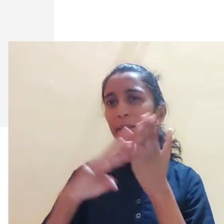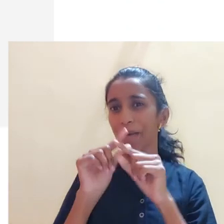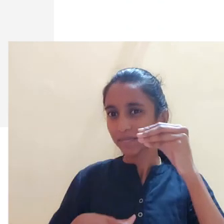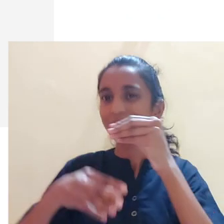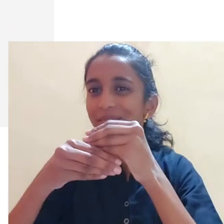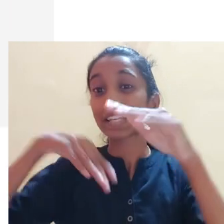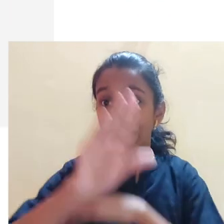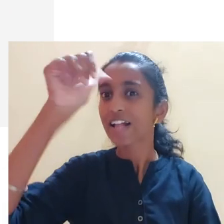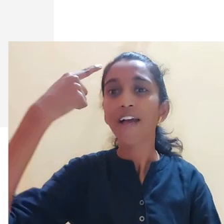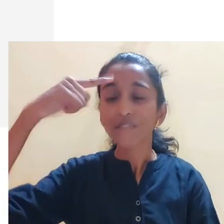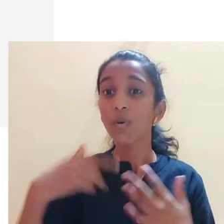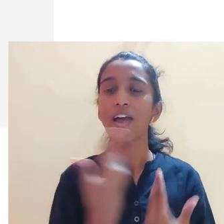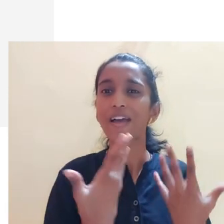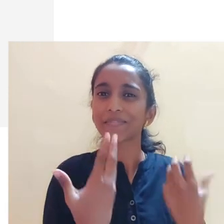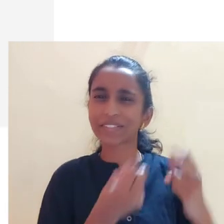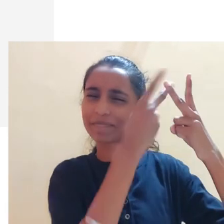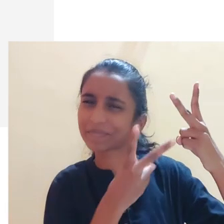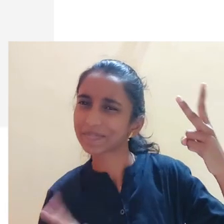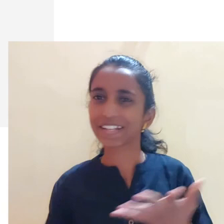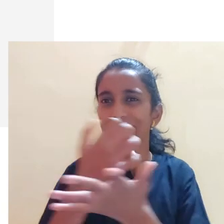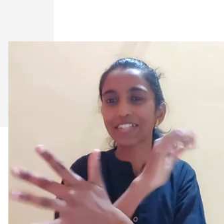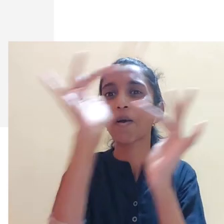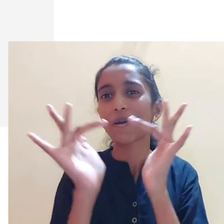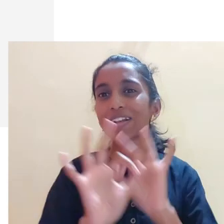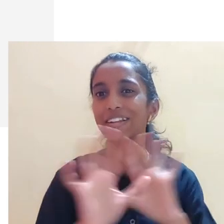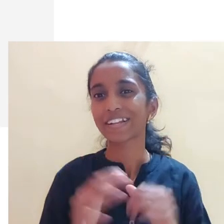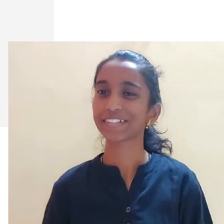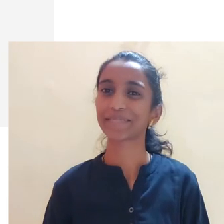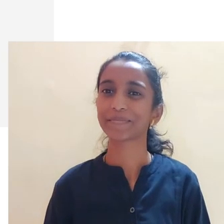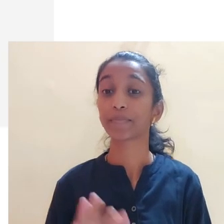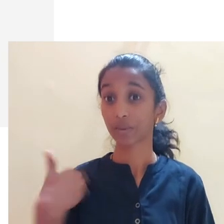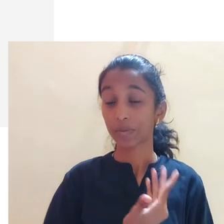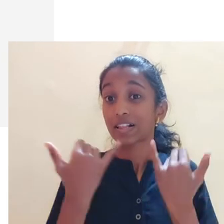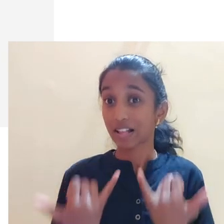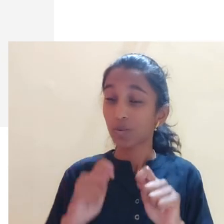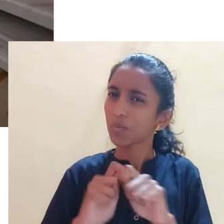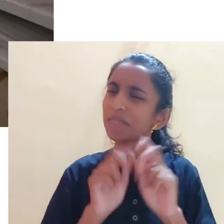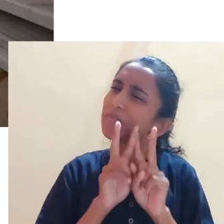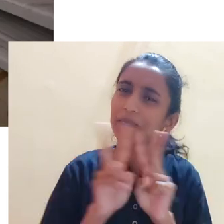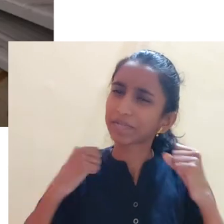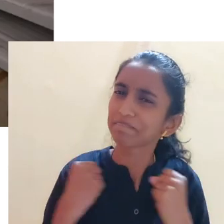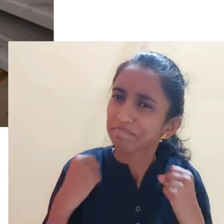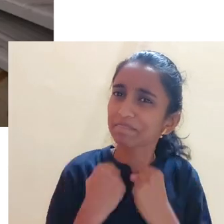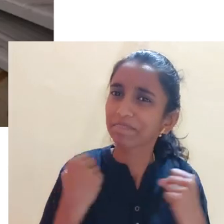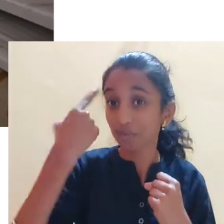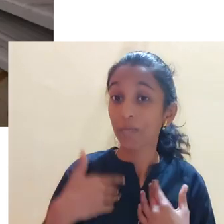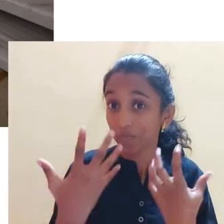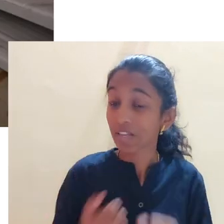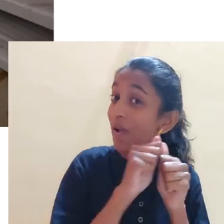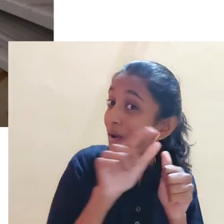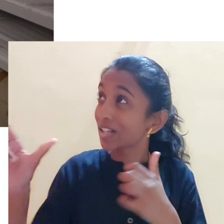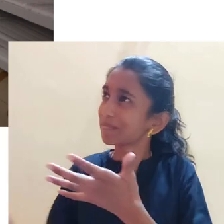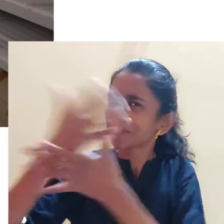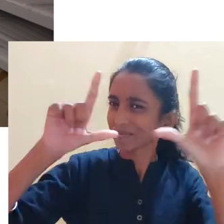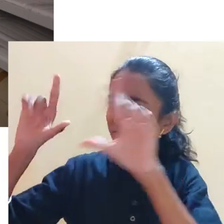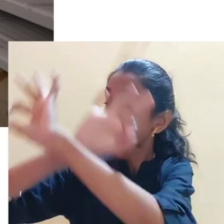the fewest museums in India to have a substantial chunk of our collection online. We are currently working very hard to